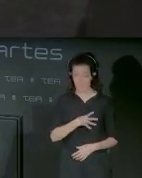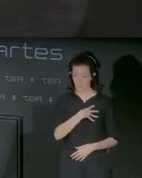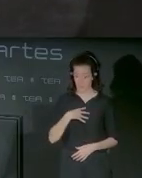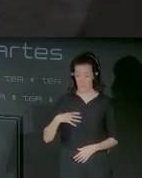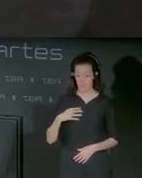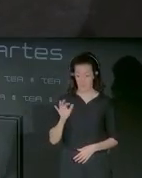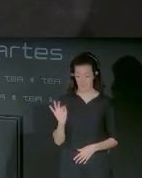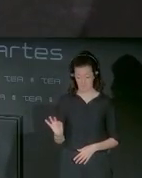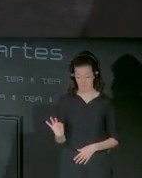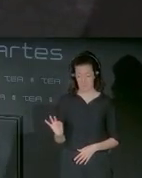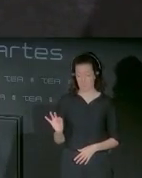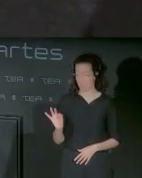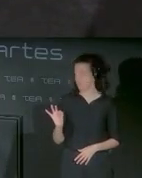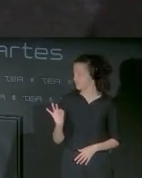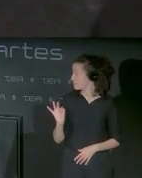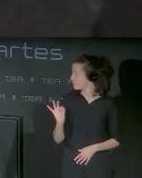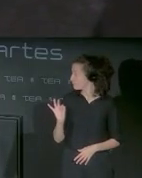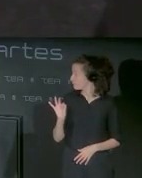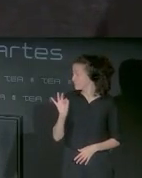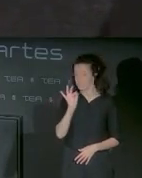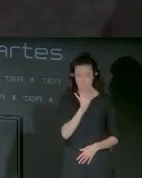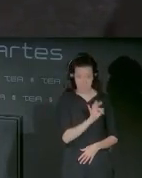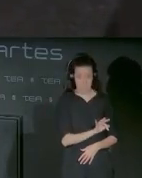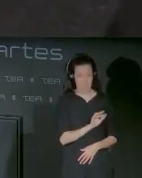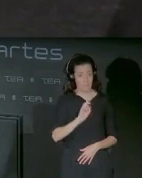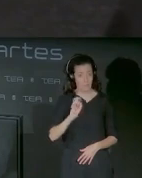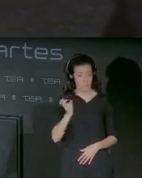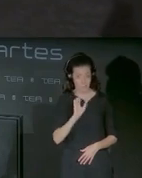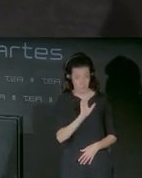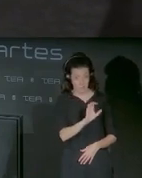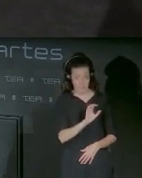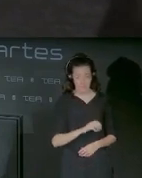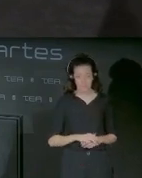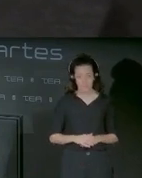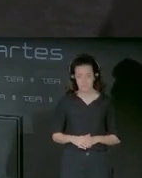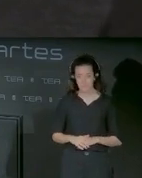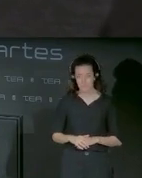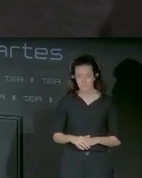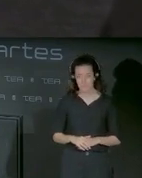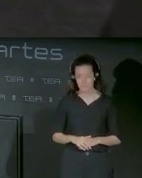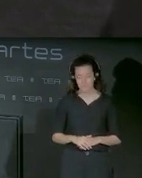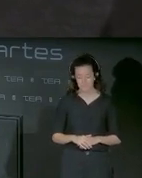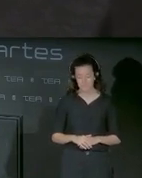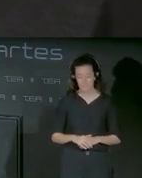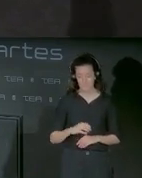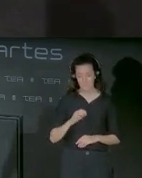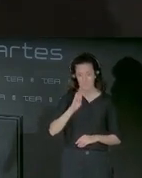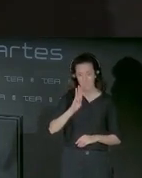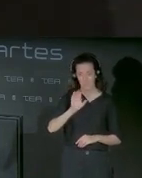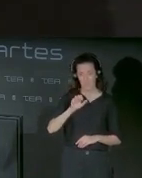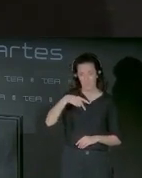Carlo Penna, you work for the Minister of Culture and Sports in Spain, right?